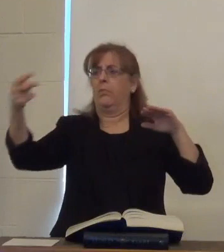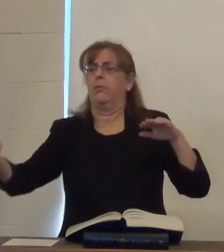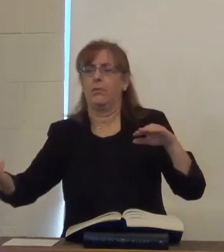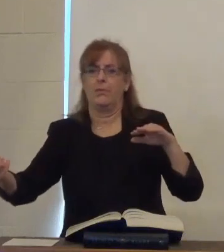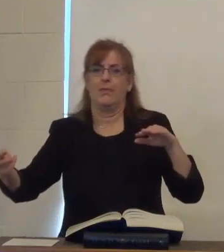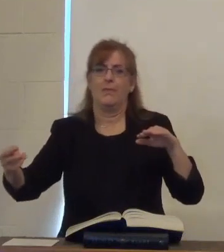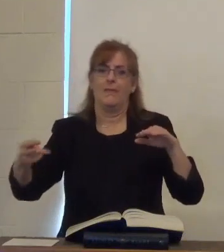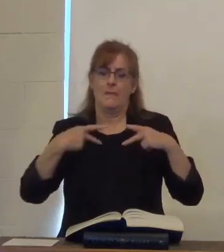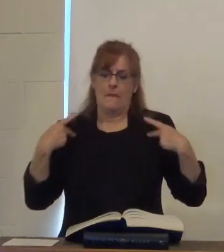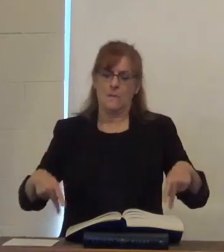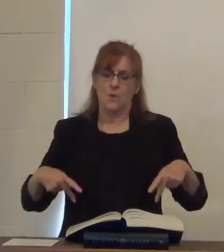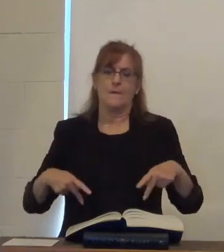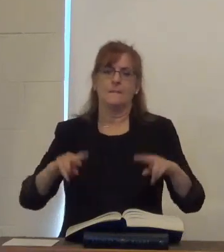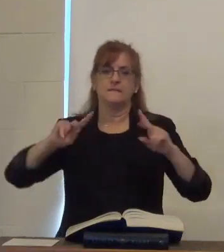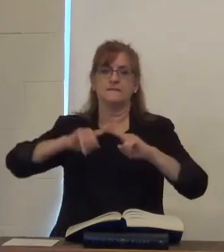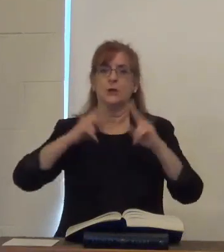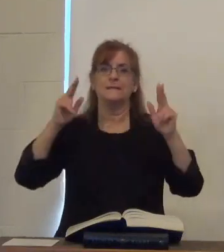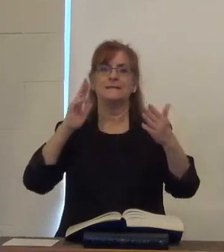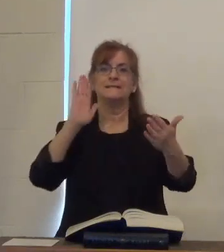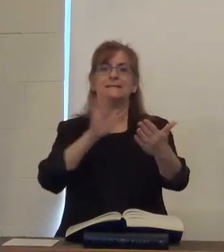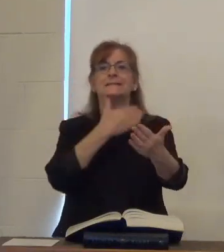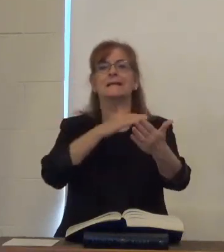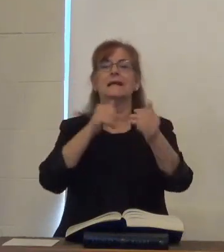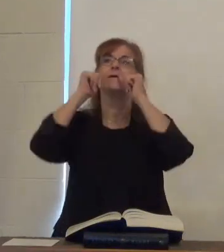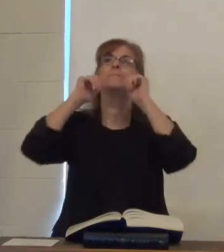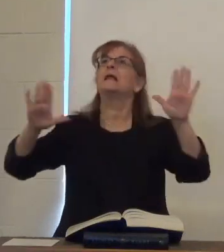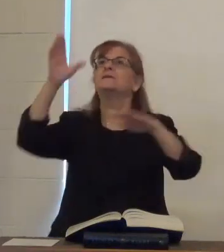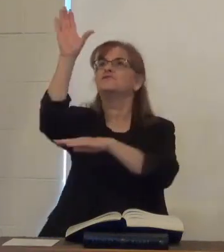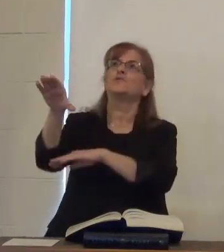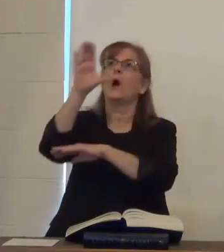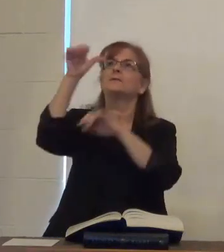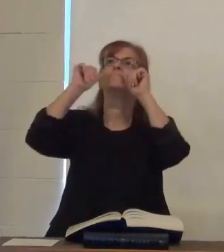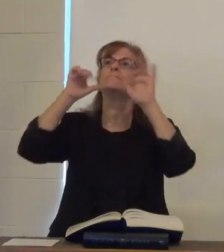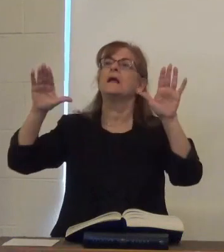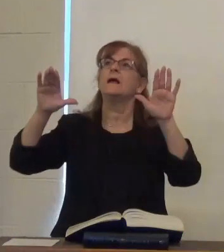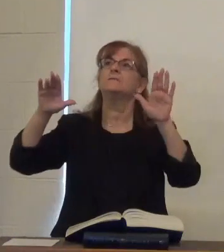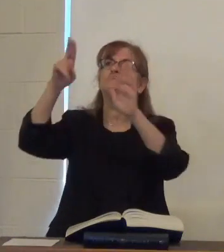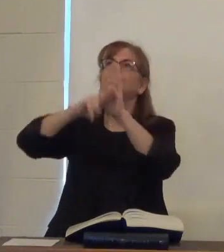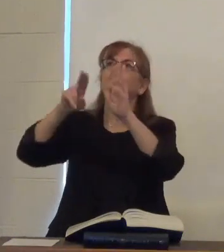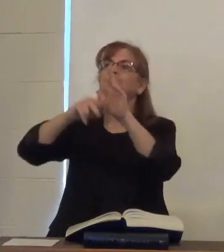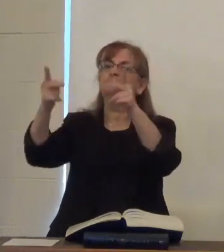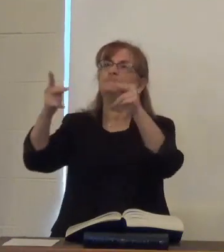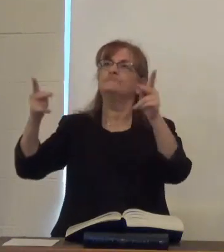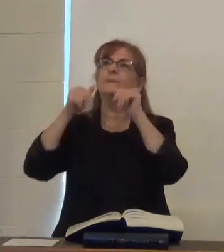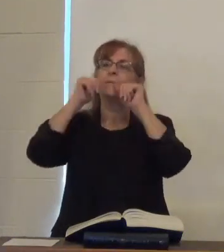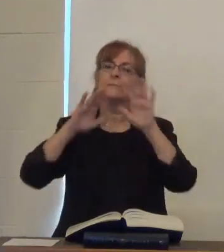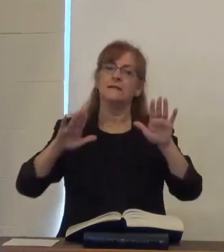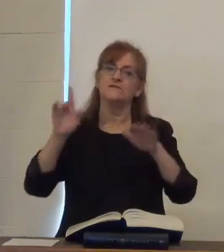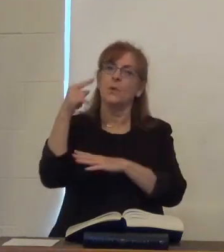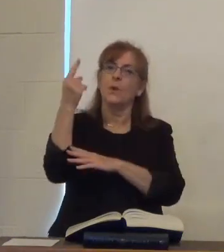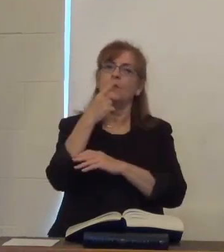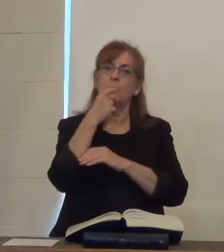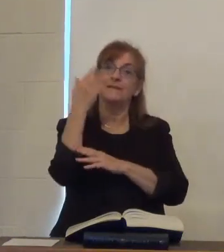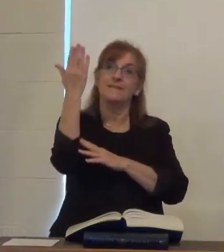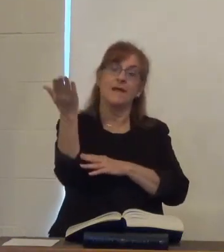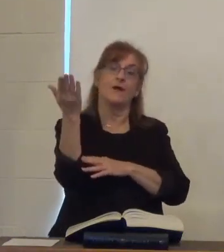began singing a new song, "Blessed cross, blessed sepulcher, blessed rather be the one who was